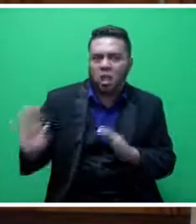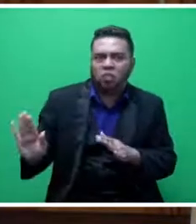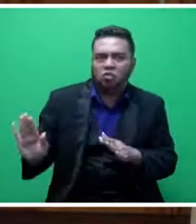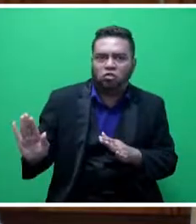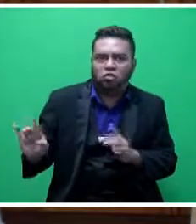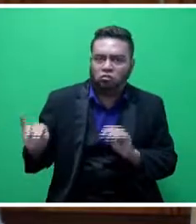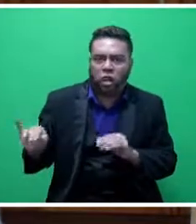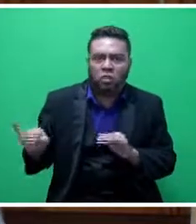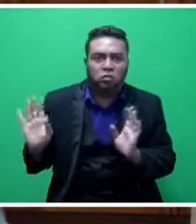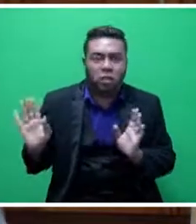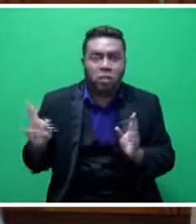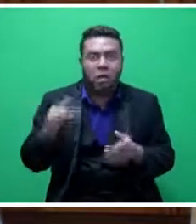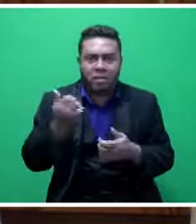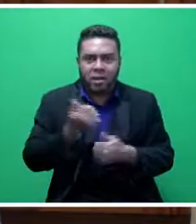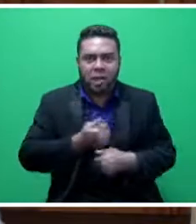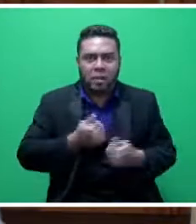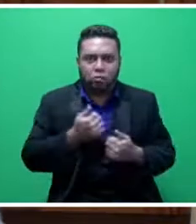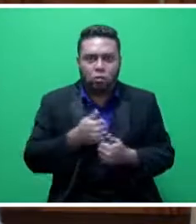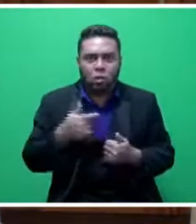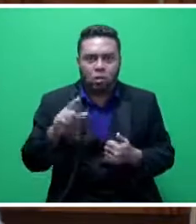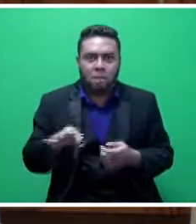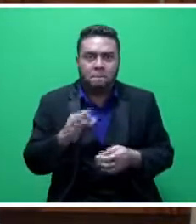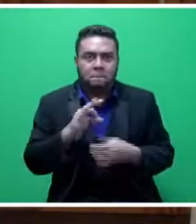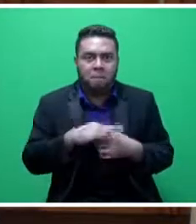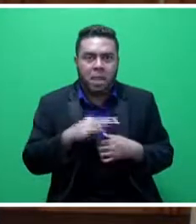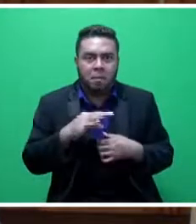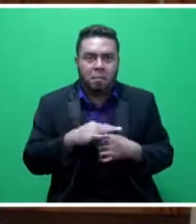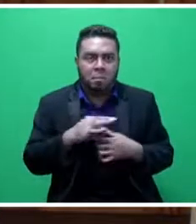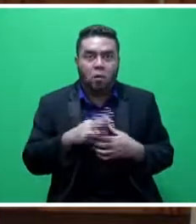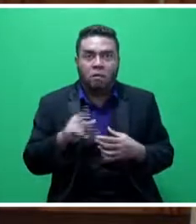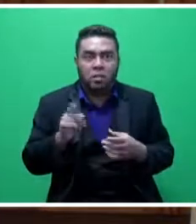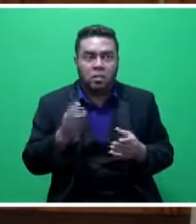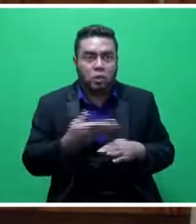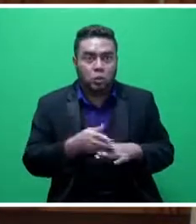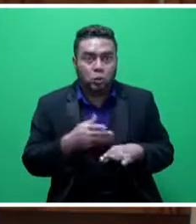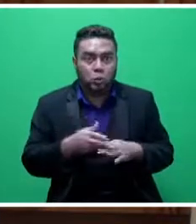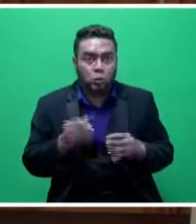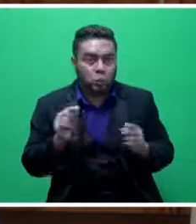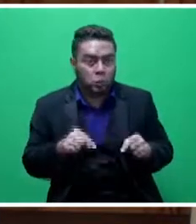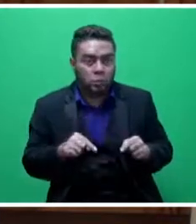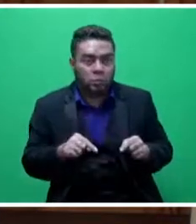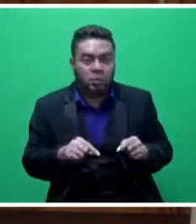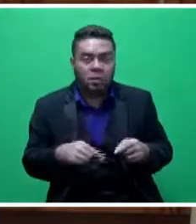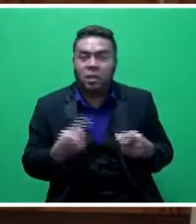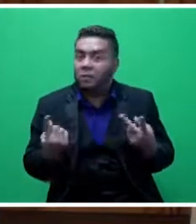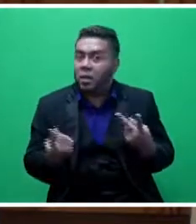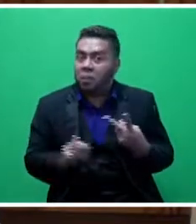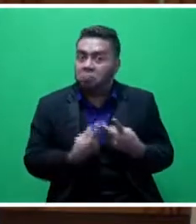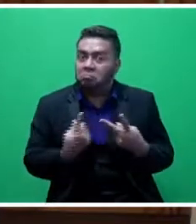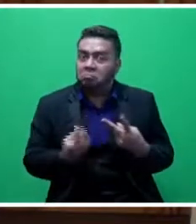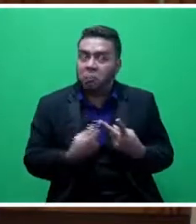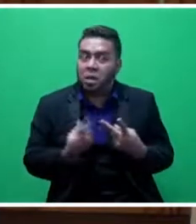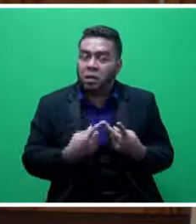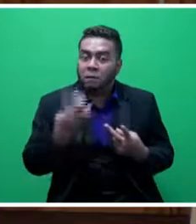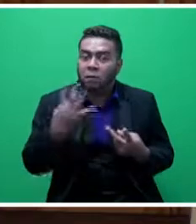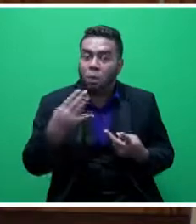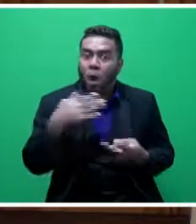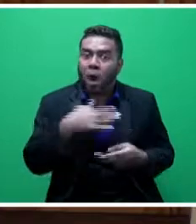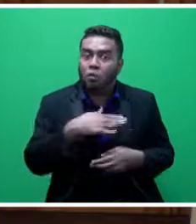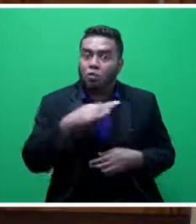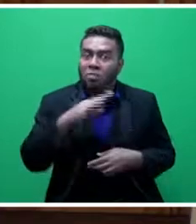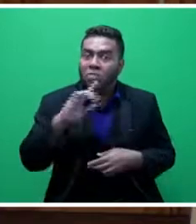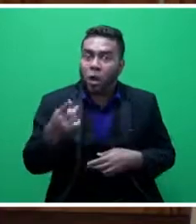these people can also enjoy the benefit of this new product. And there's about another